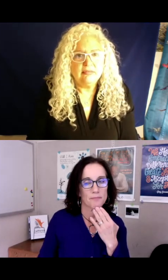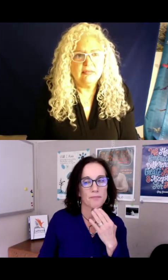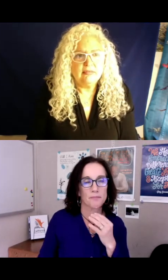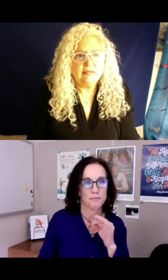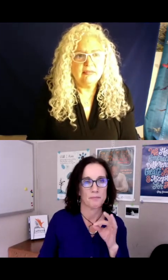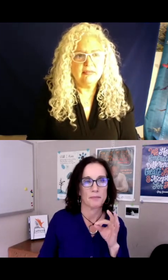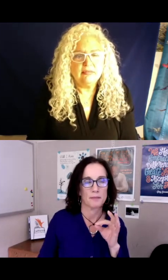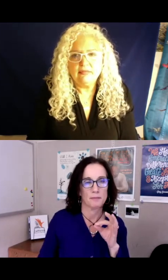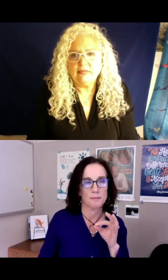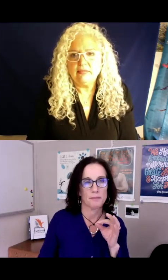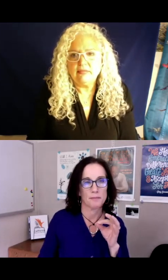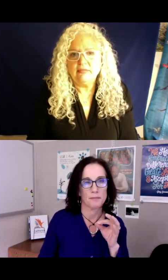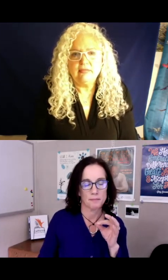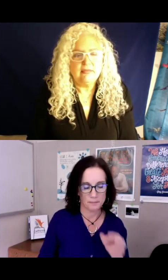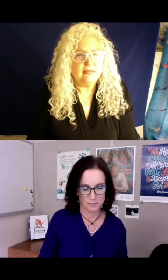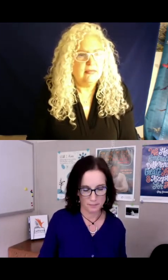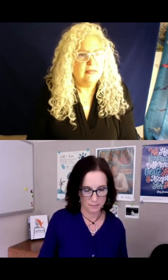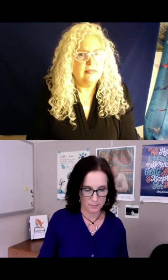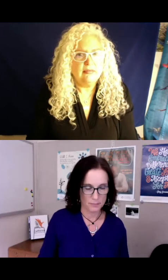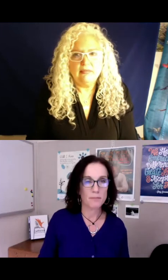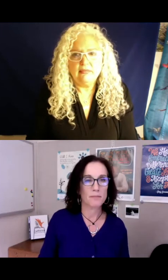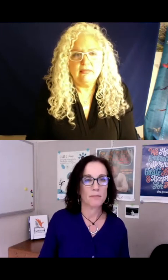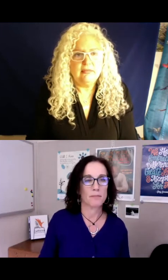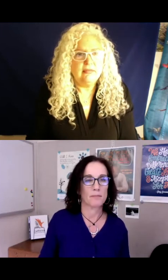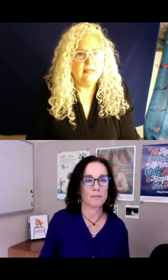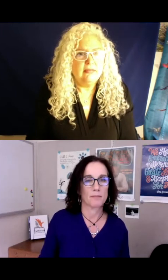and language, but you can read about that.